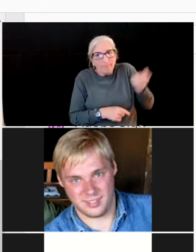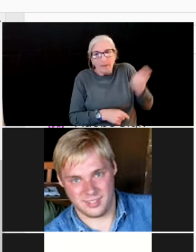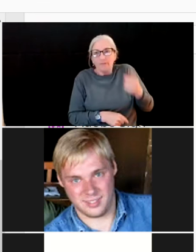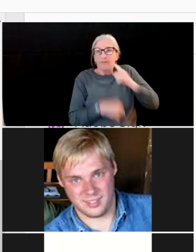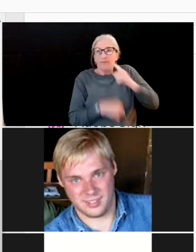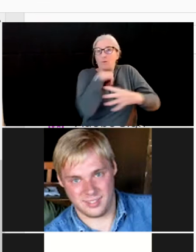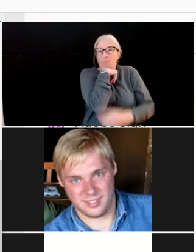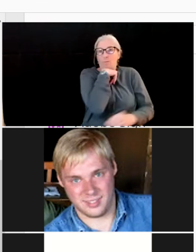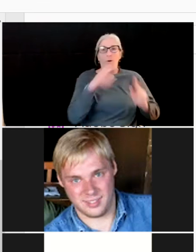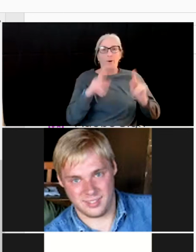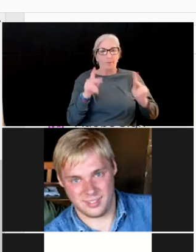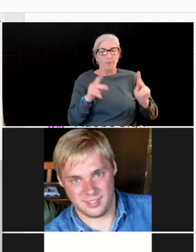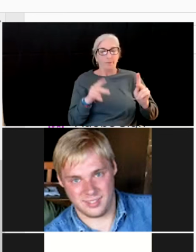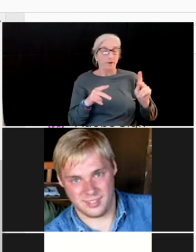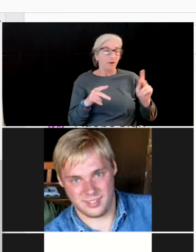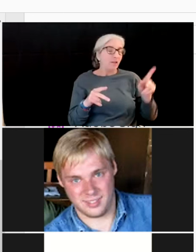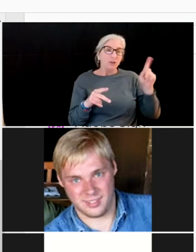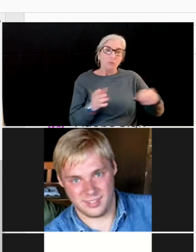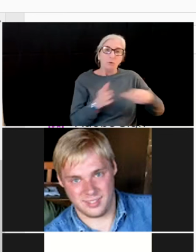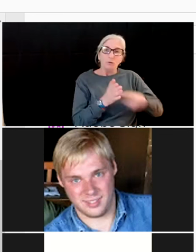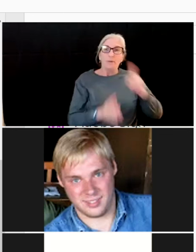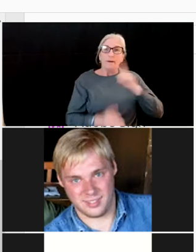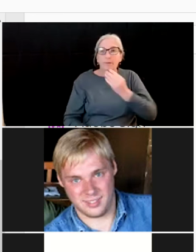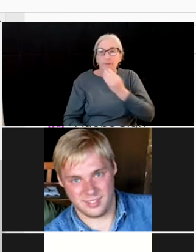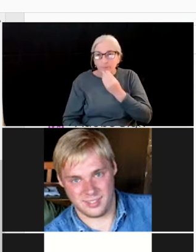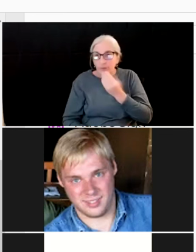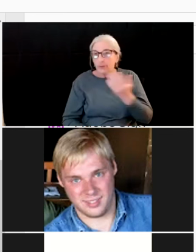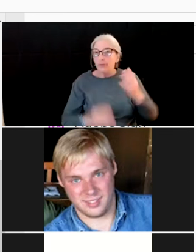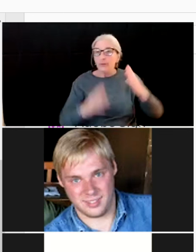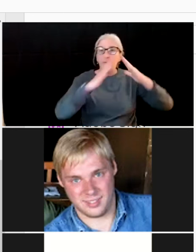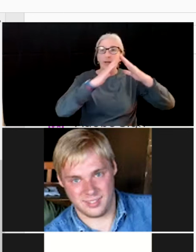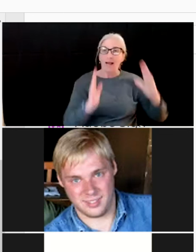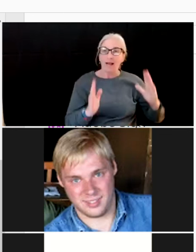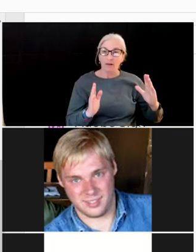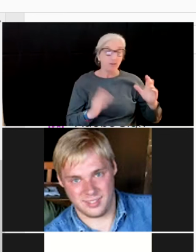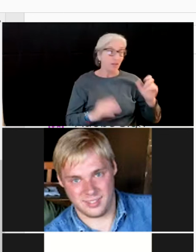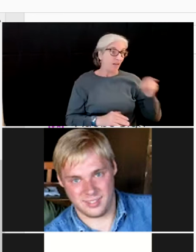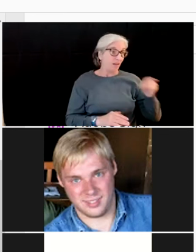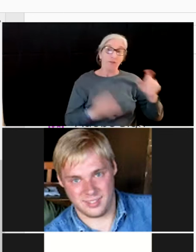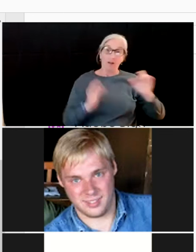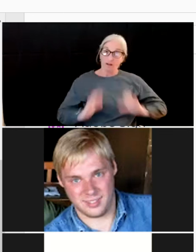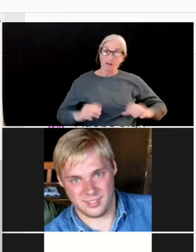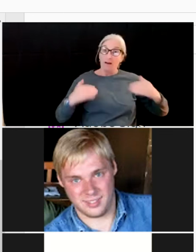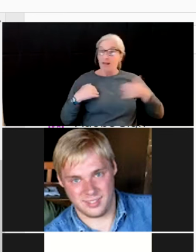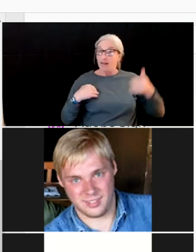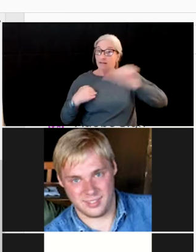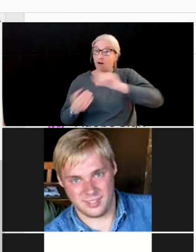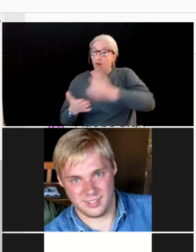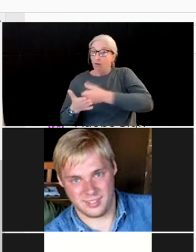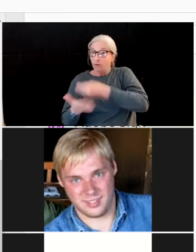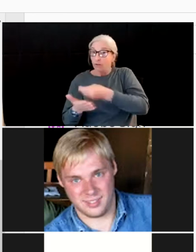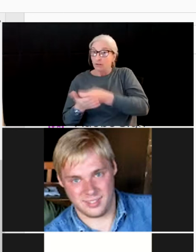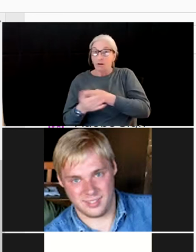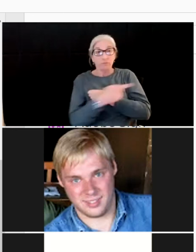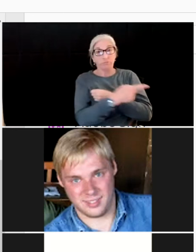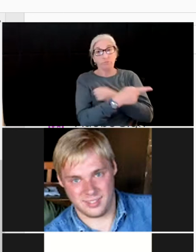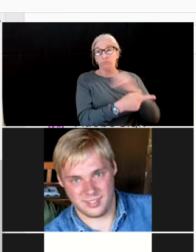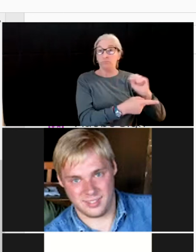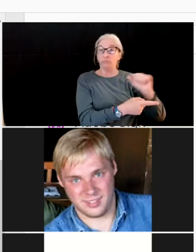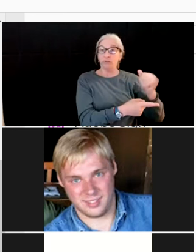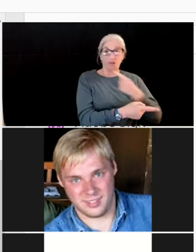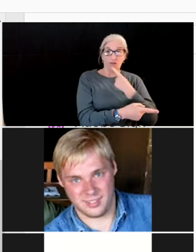client has any form of other income, Social Security is going to count all that income in determining whether or not a client is still